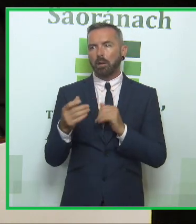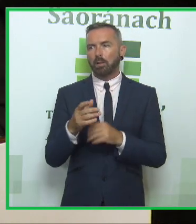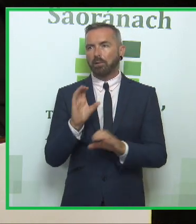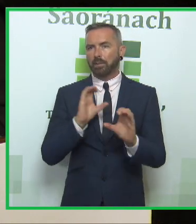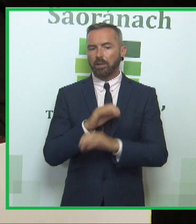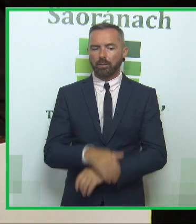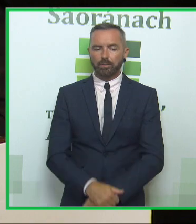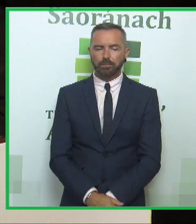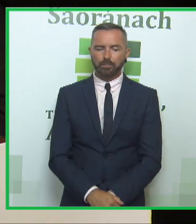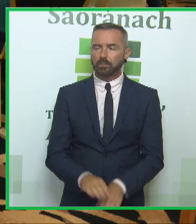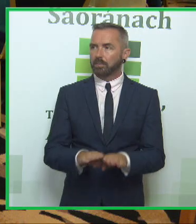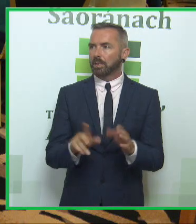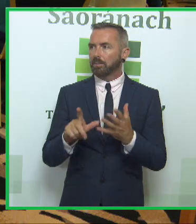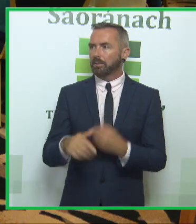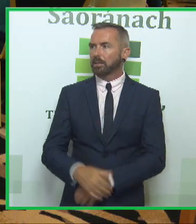Table 7.